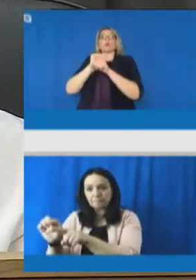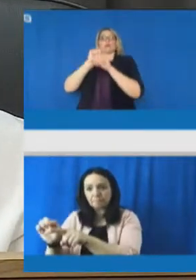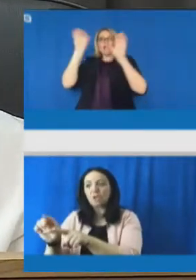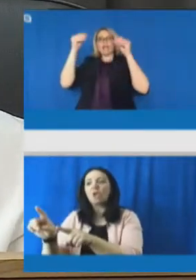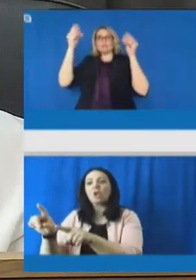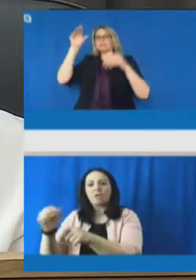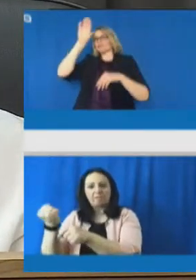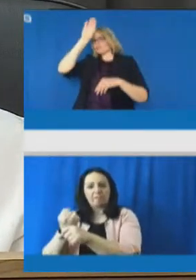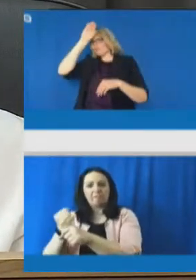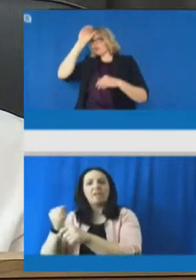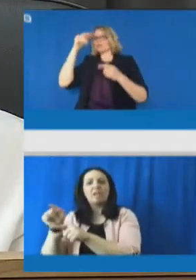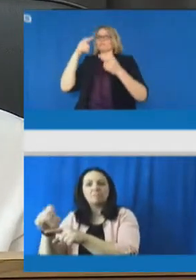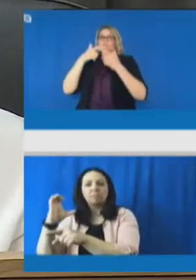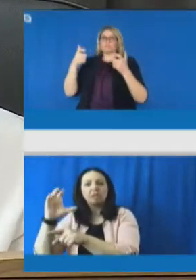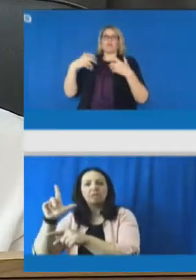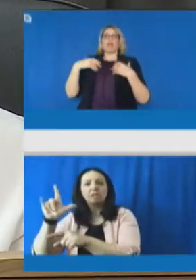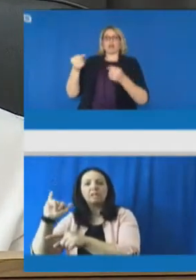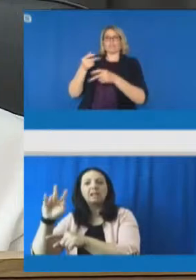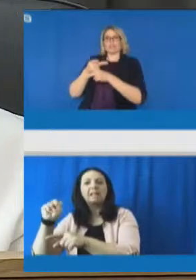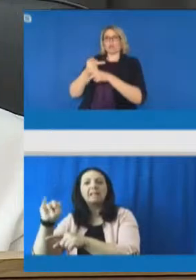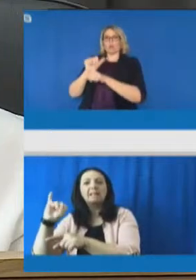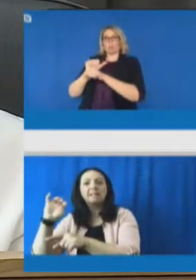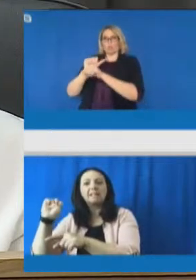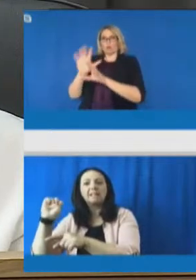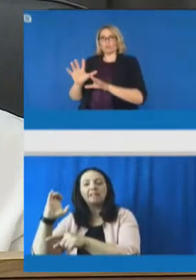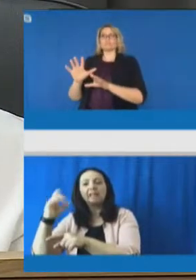if you're eligible, visit